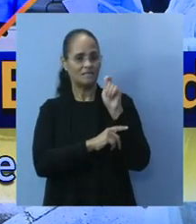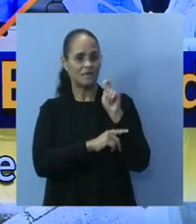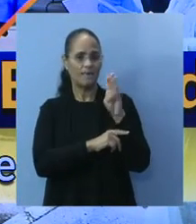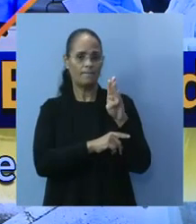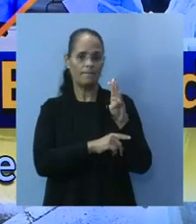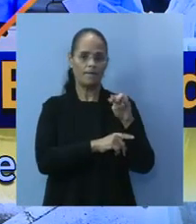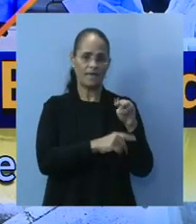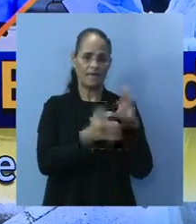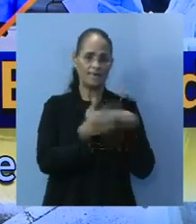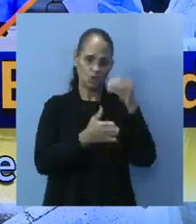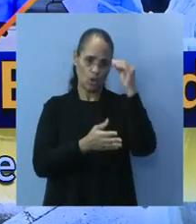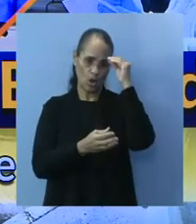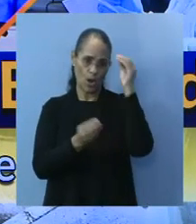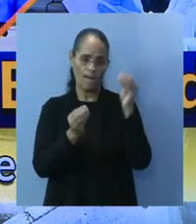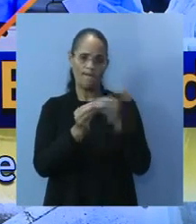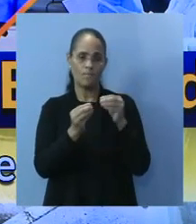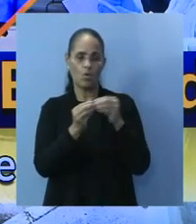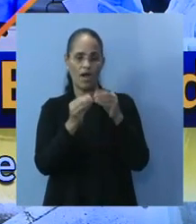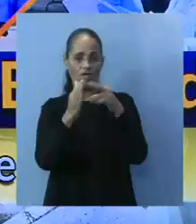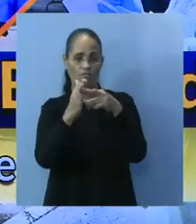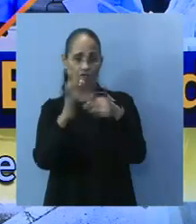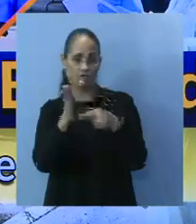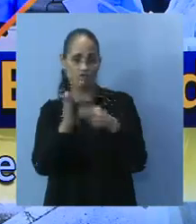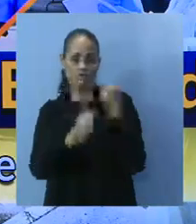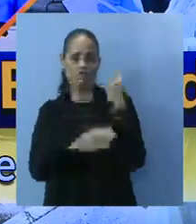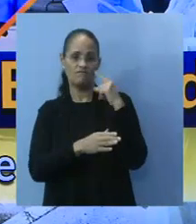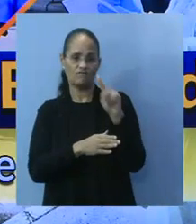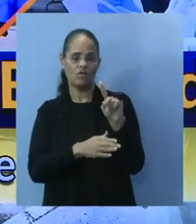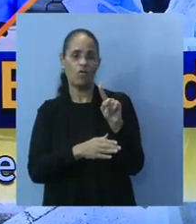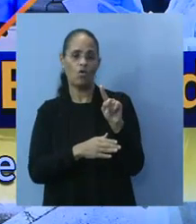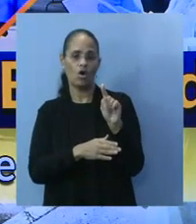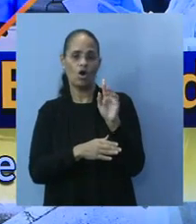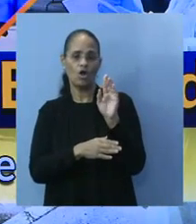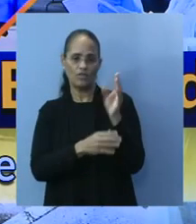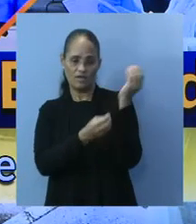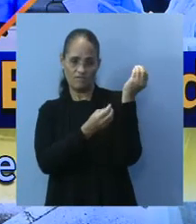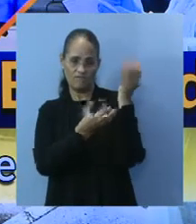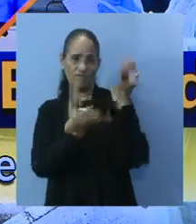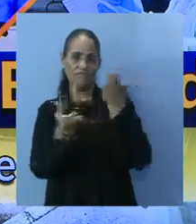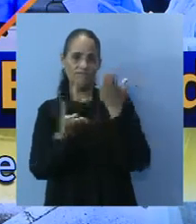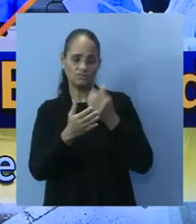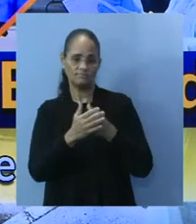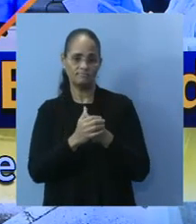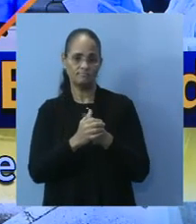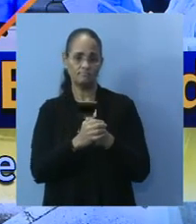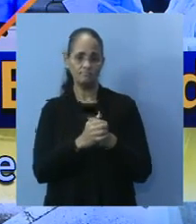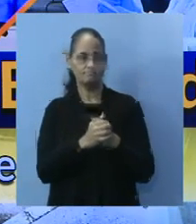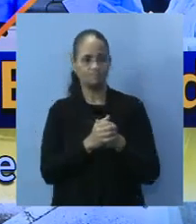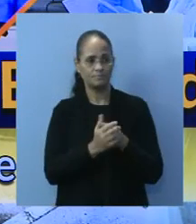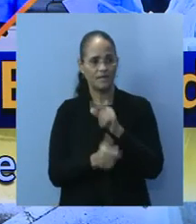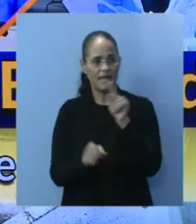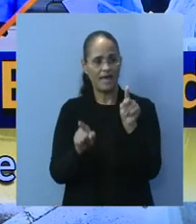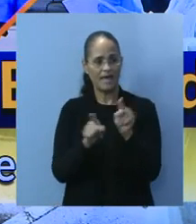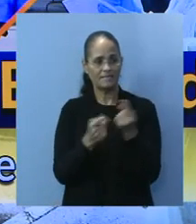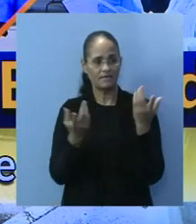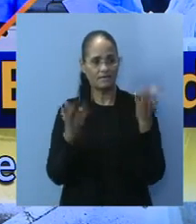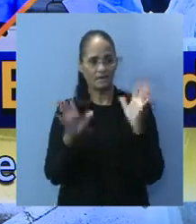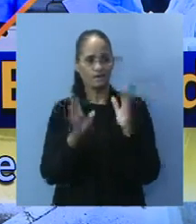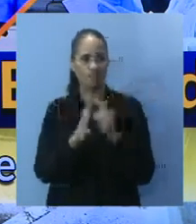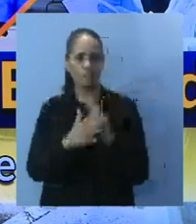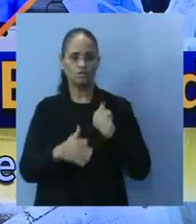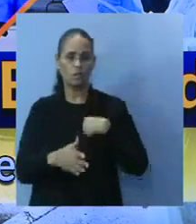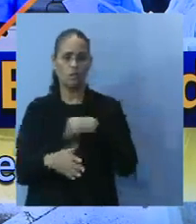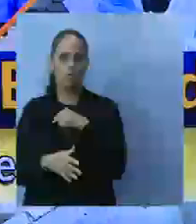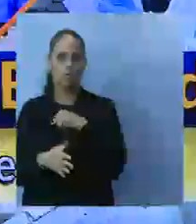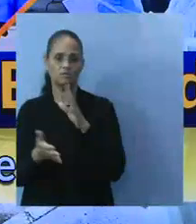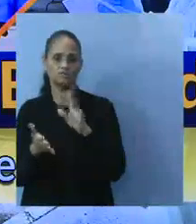bedc.bm, to learn more and to register for the virtual information sessions. As I close, we are